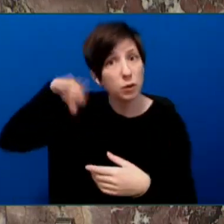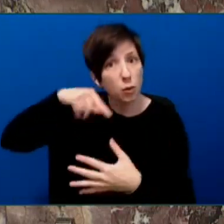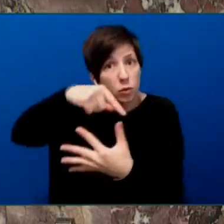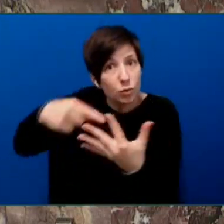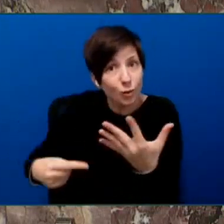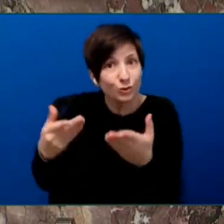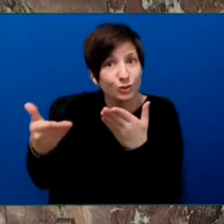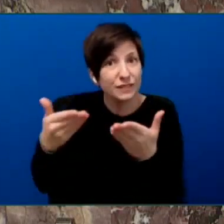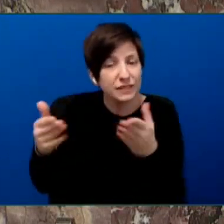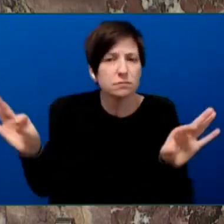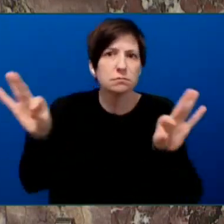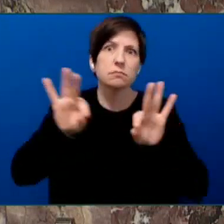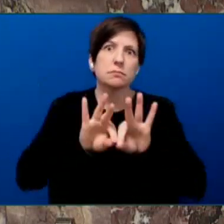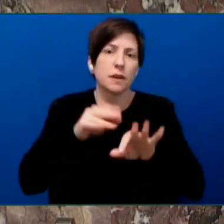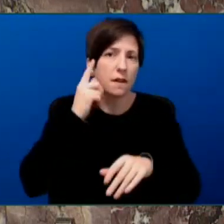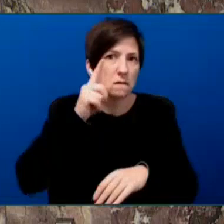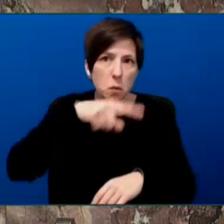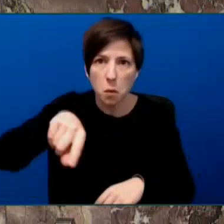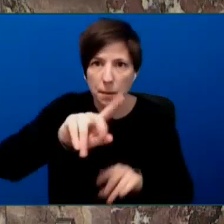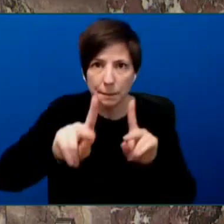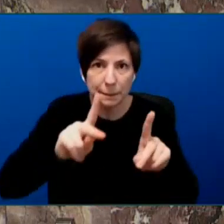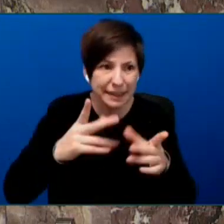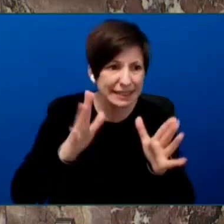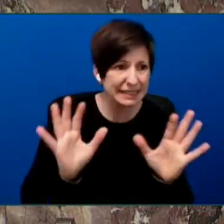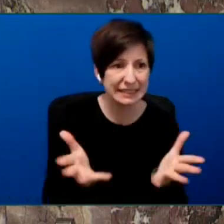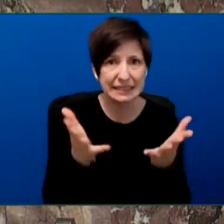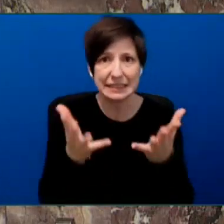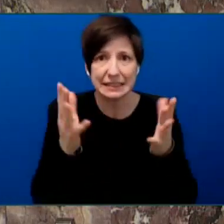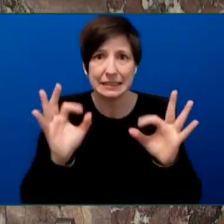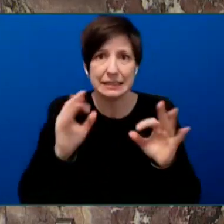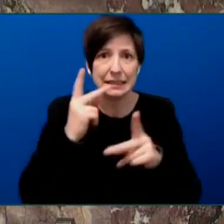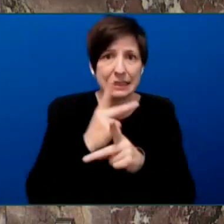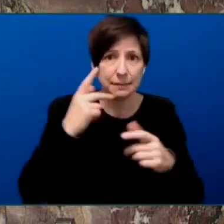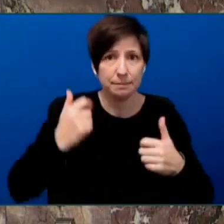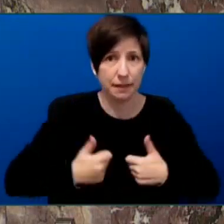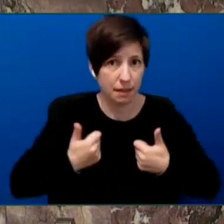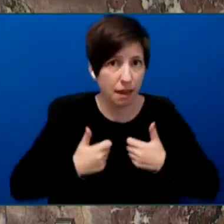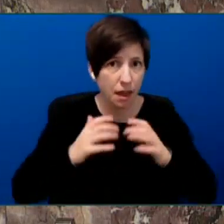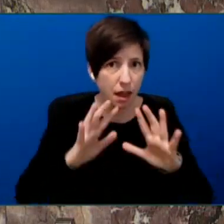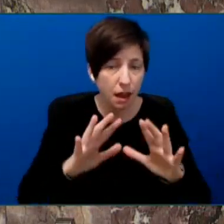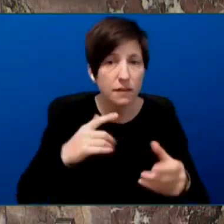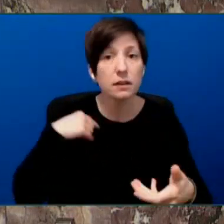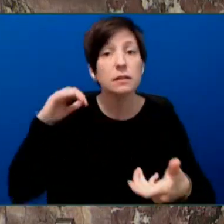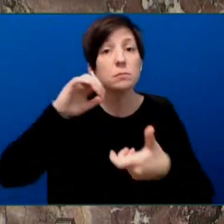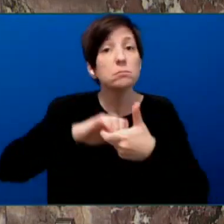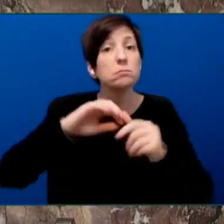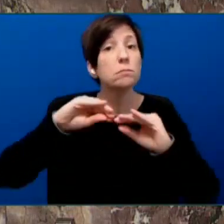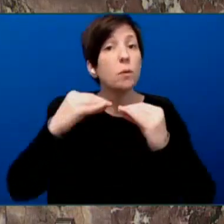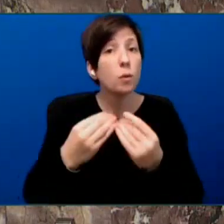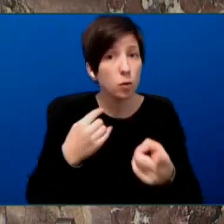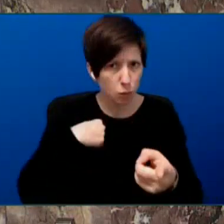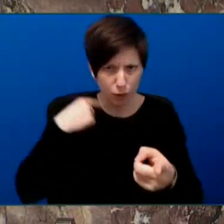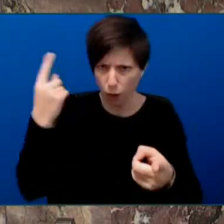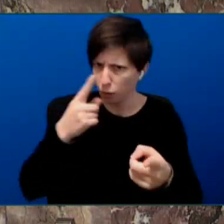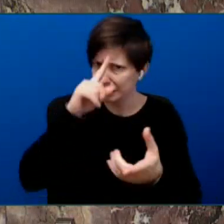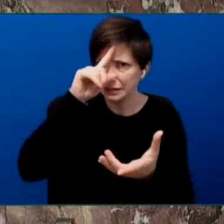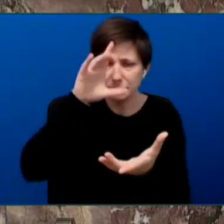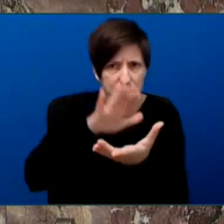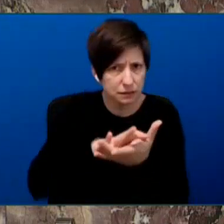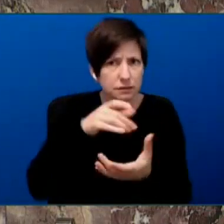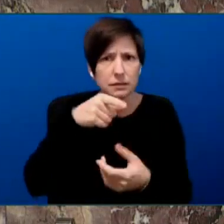alive and to connect them to care. Again, we expect that partners will will operate in a lawful manner. And in this